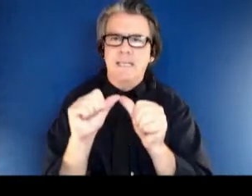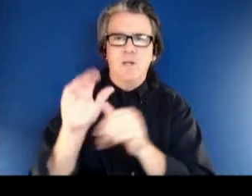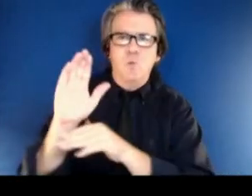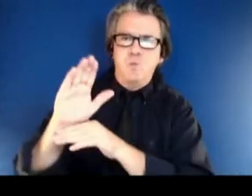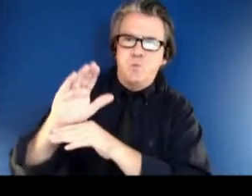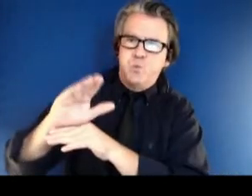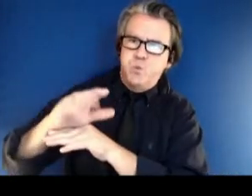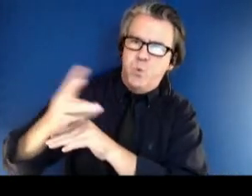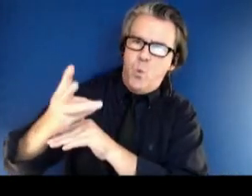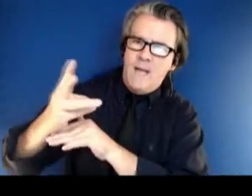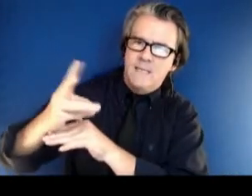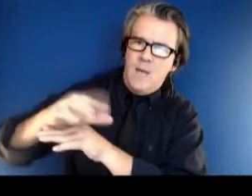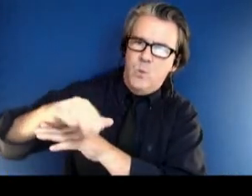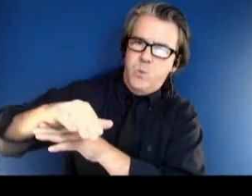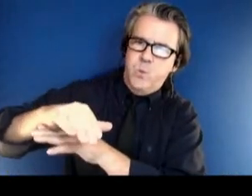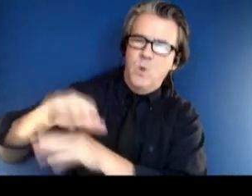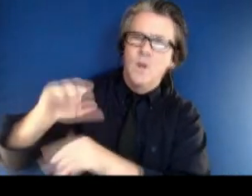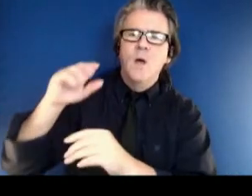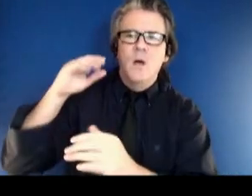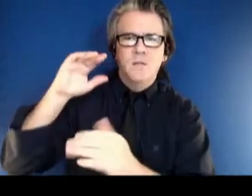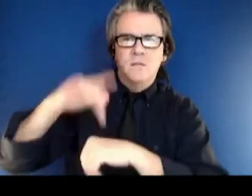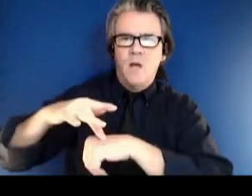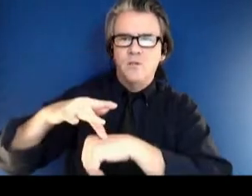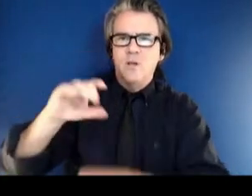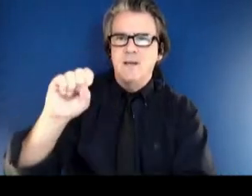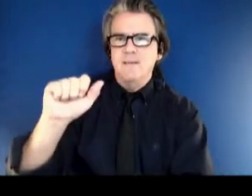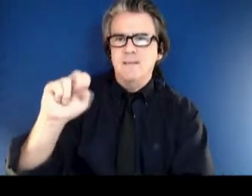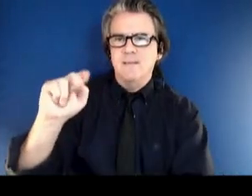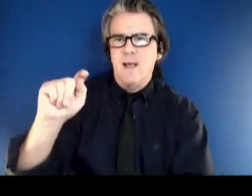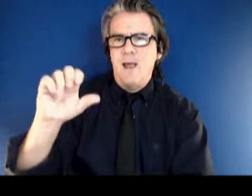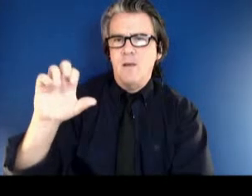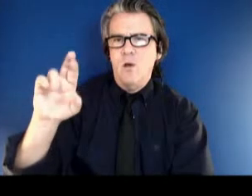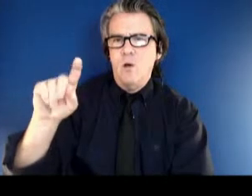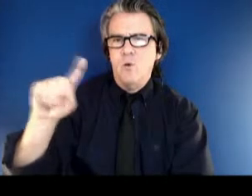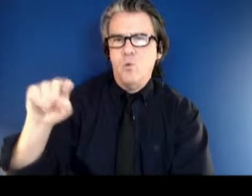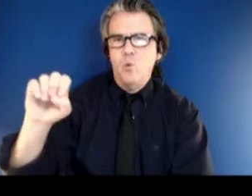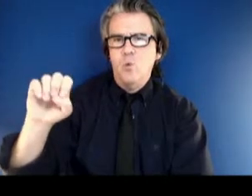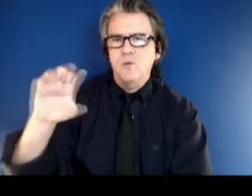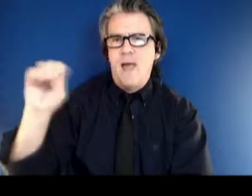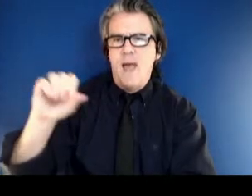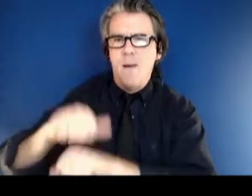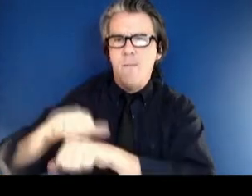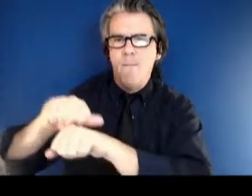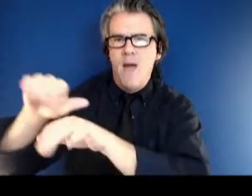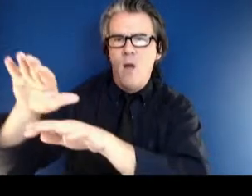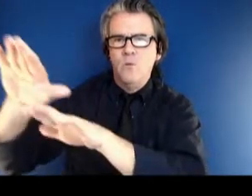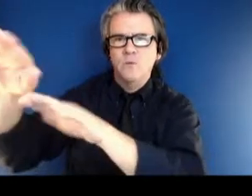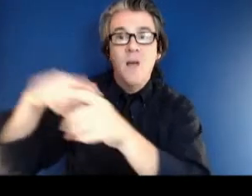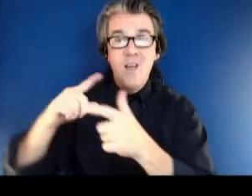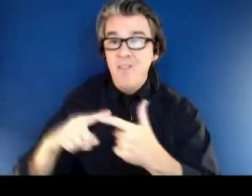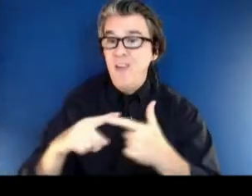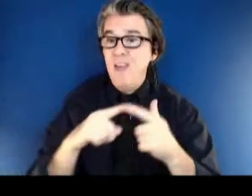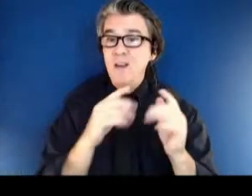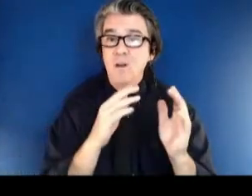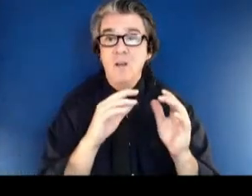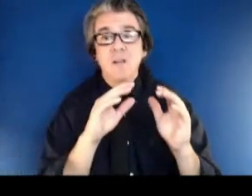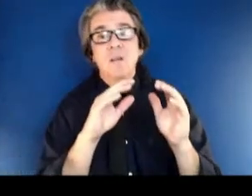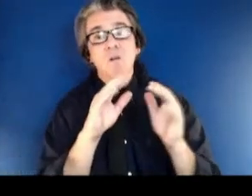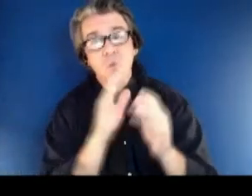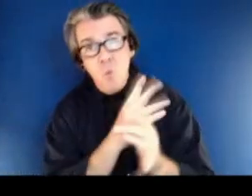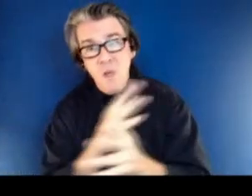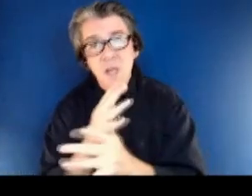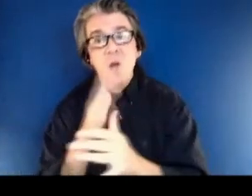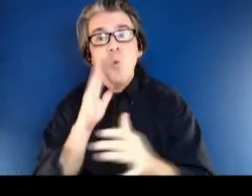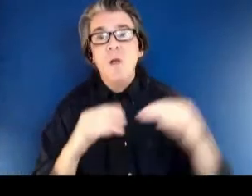evening into the East Bay Hills and Santa Cruz Mountains overnight Wednesday into Thursday morning. And then we do expect the winds